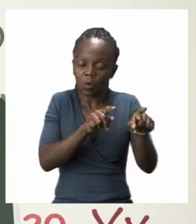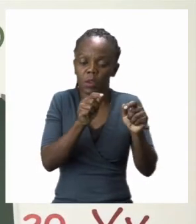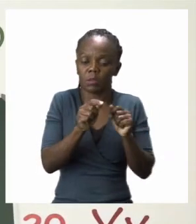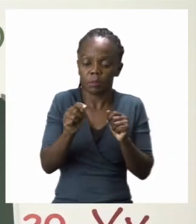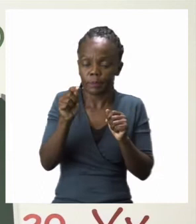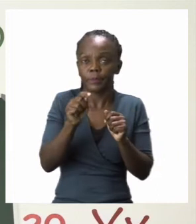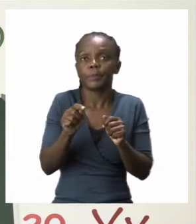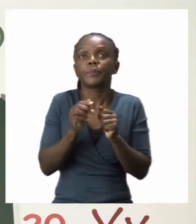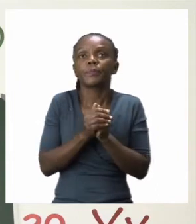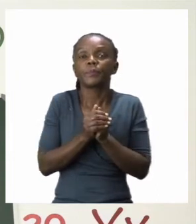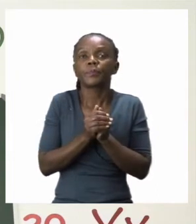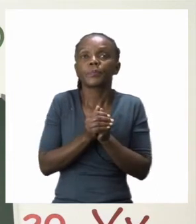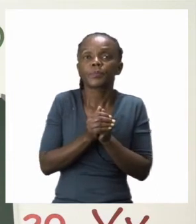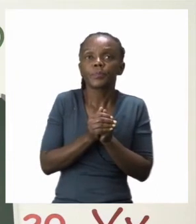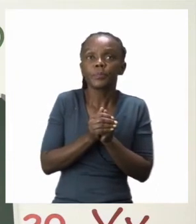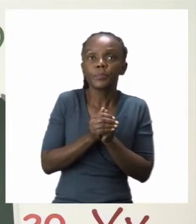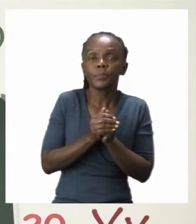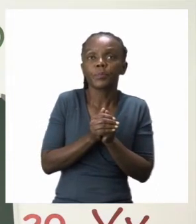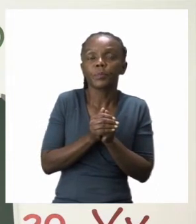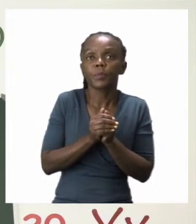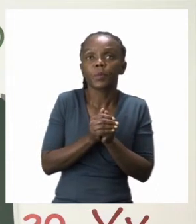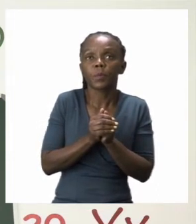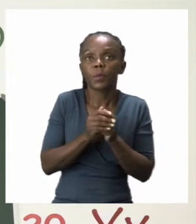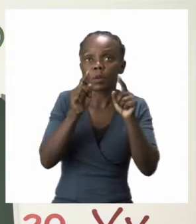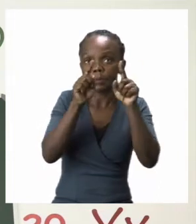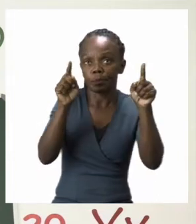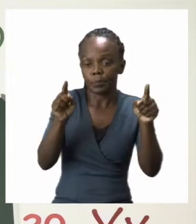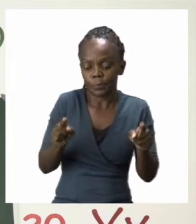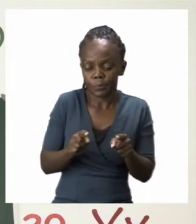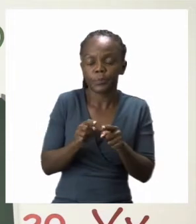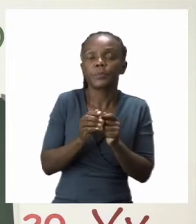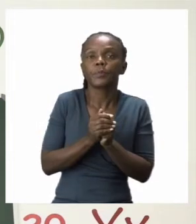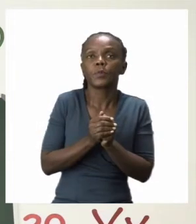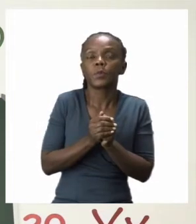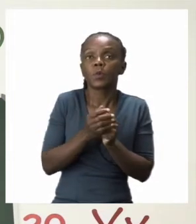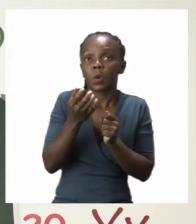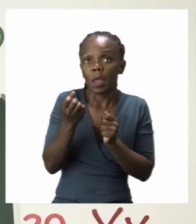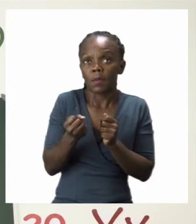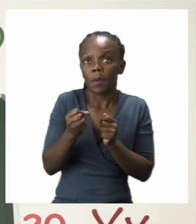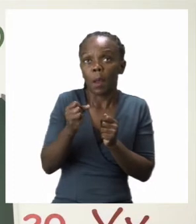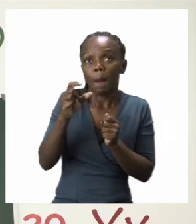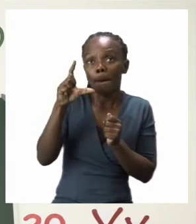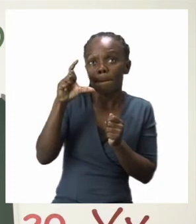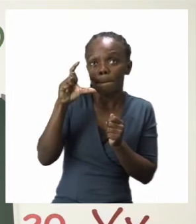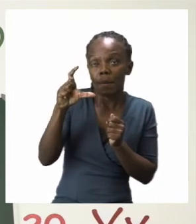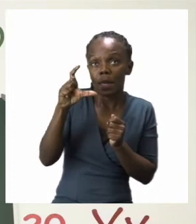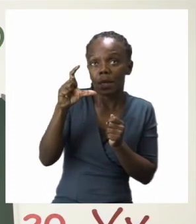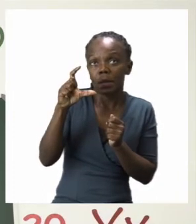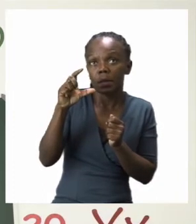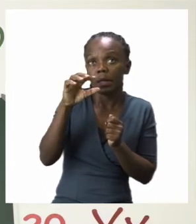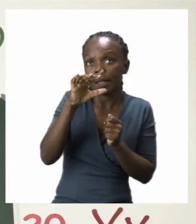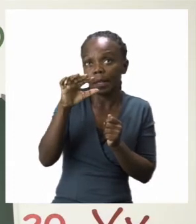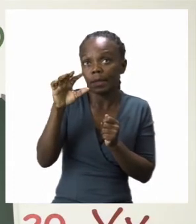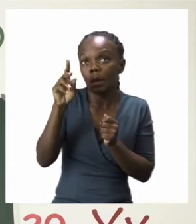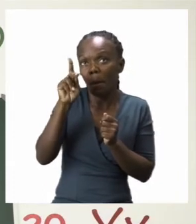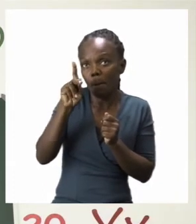big letter P and my small letter P, and we want to put them together